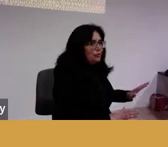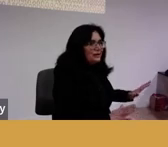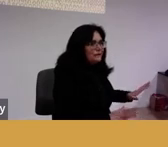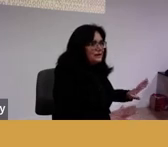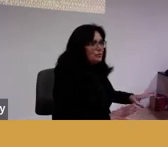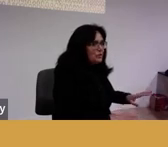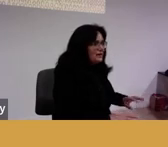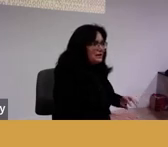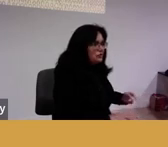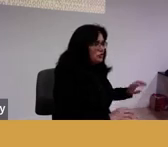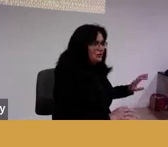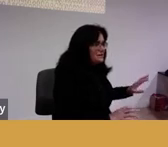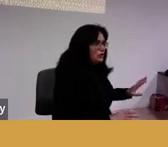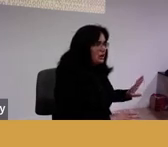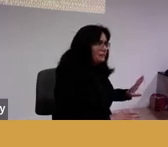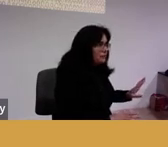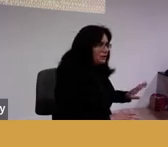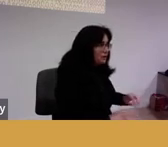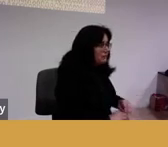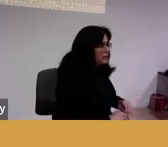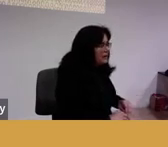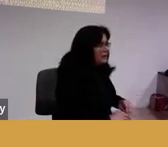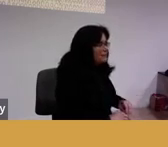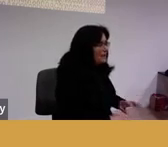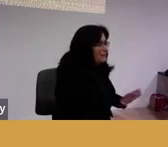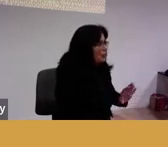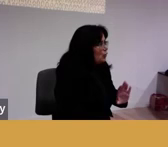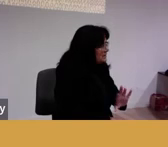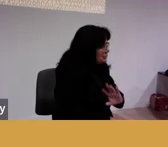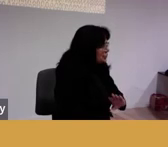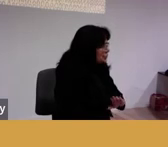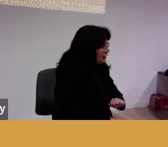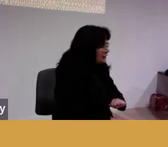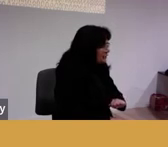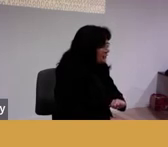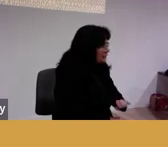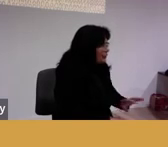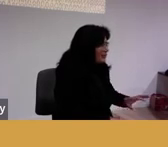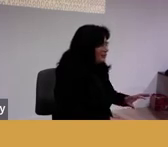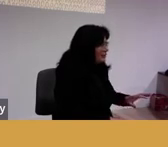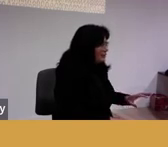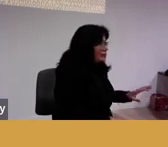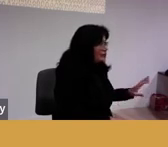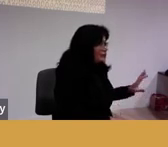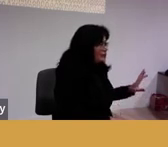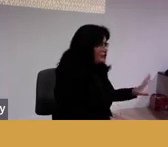longer really Facebook active, it's all Instagram. But once upon a time, when